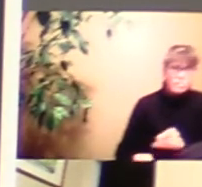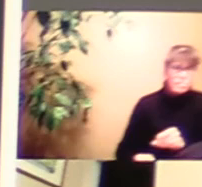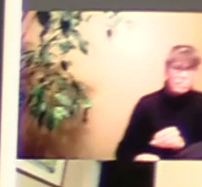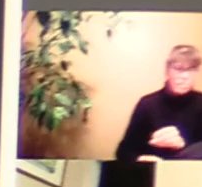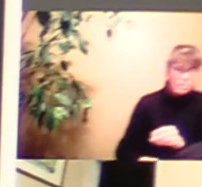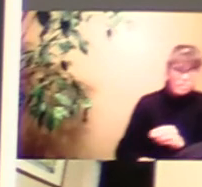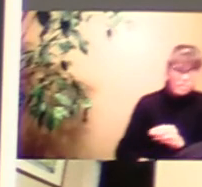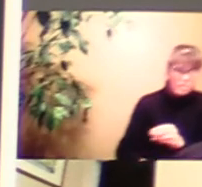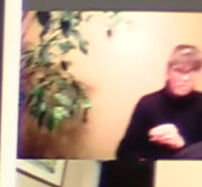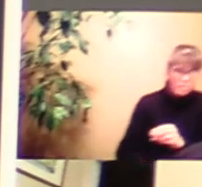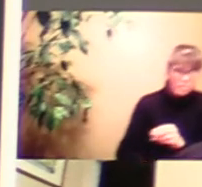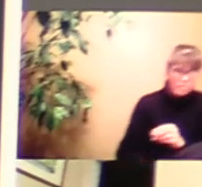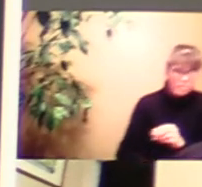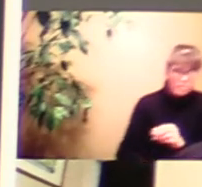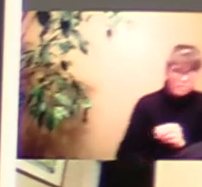the tower would be.